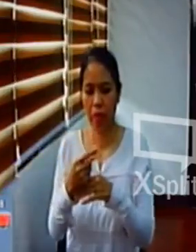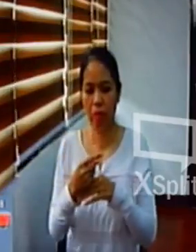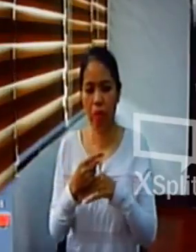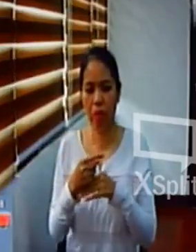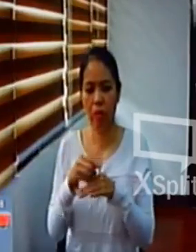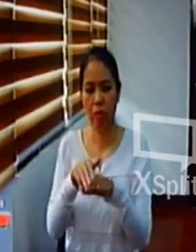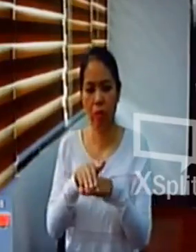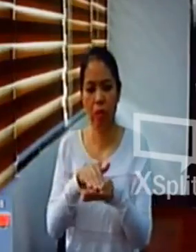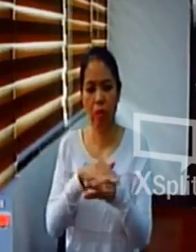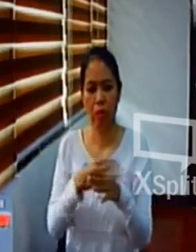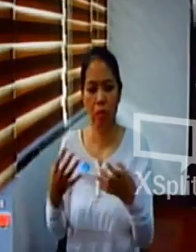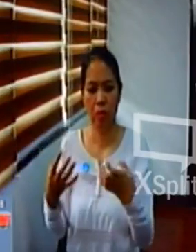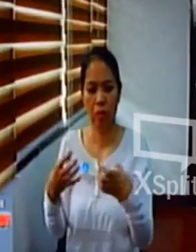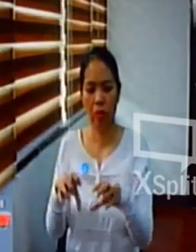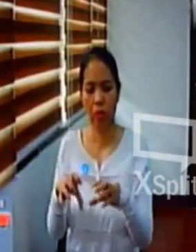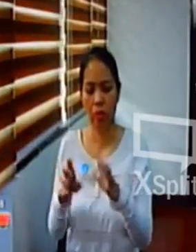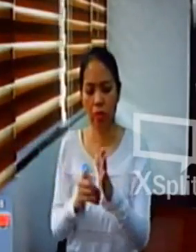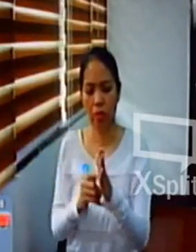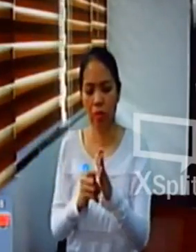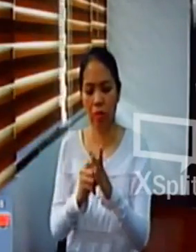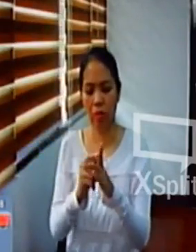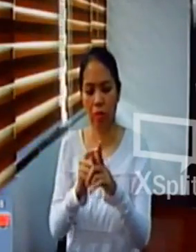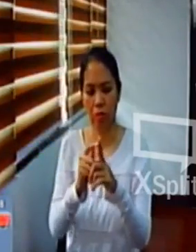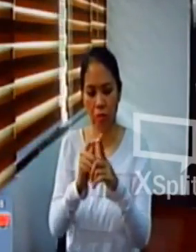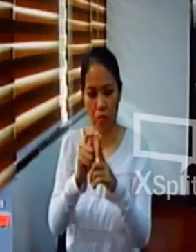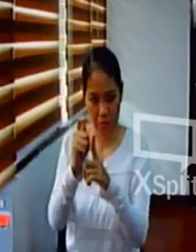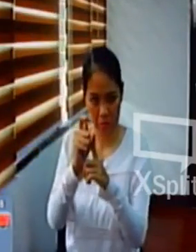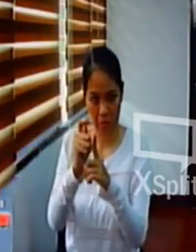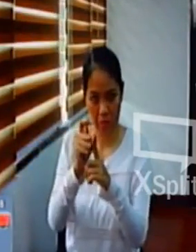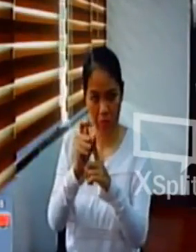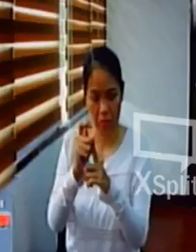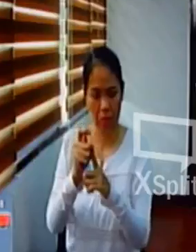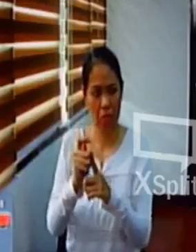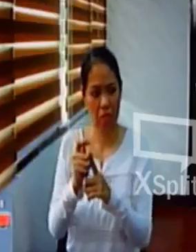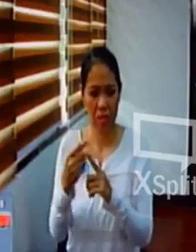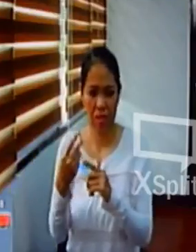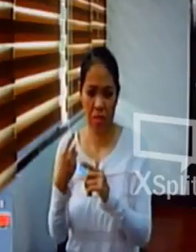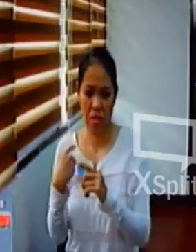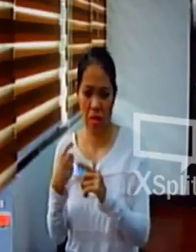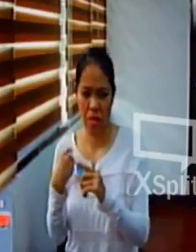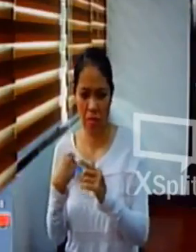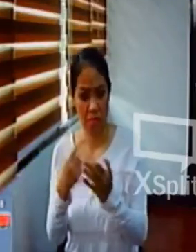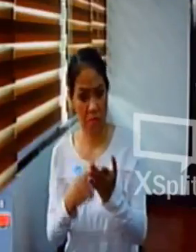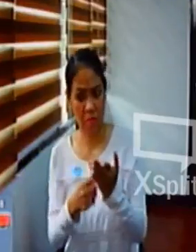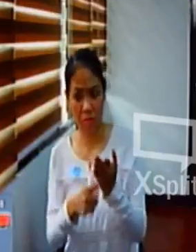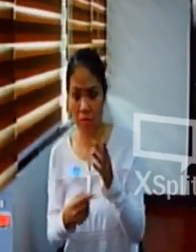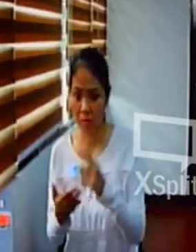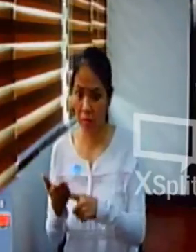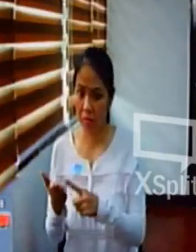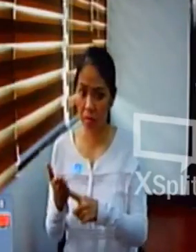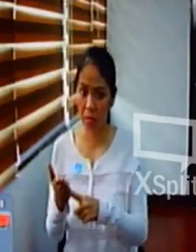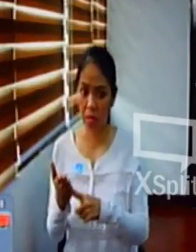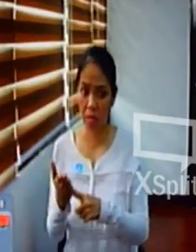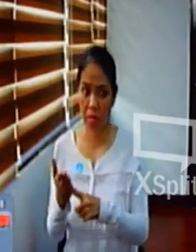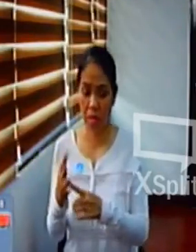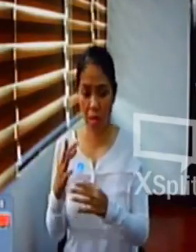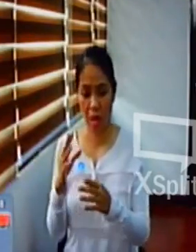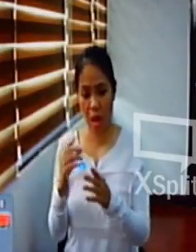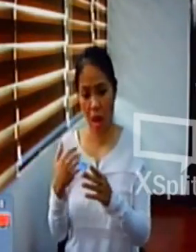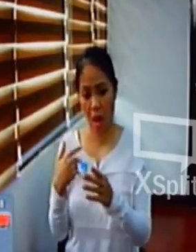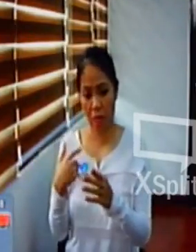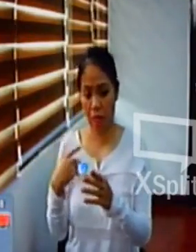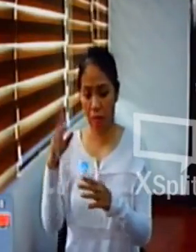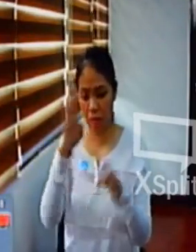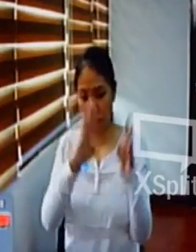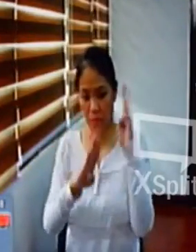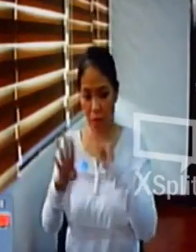events like temperature rise, meron pa bang argument dyan na may problema tayo sa agriculture,